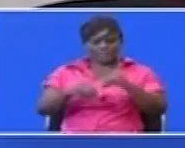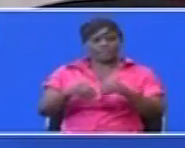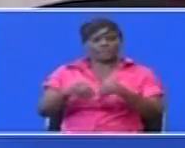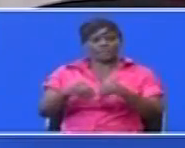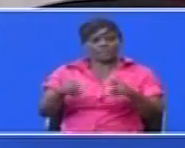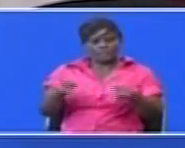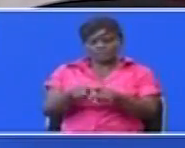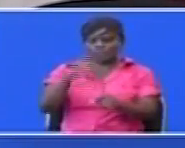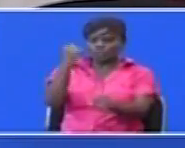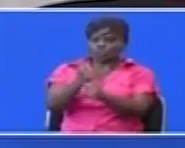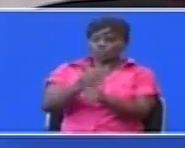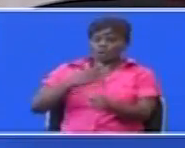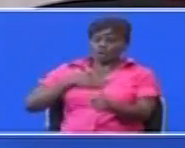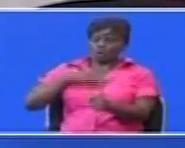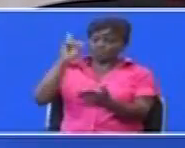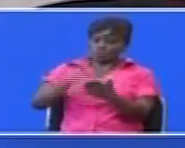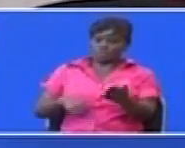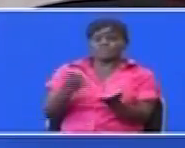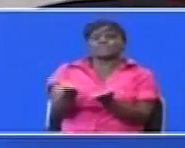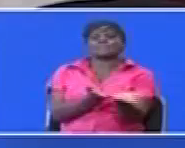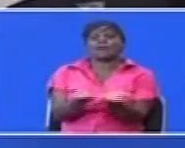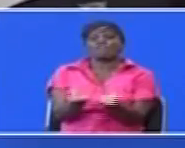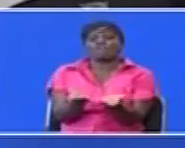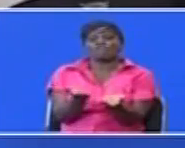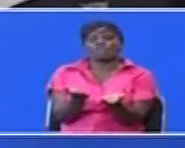and our job is to serve.